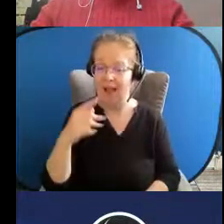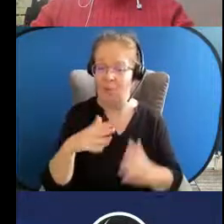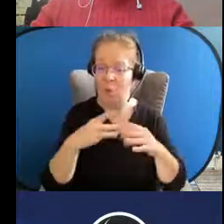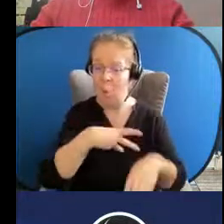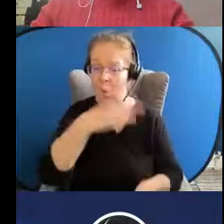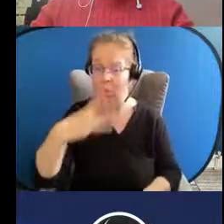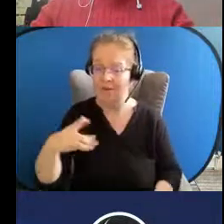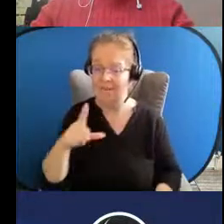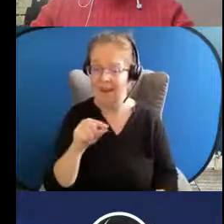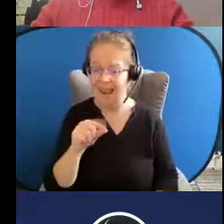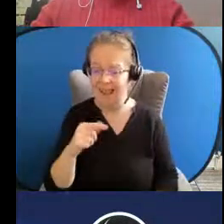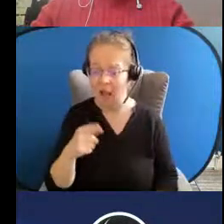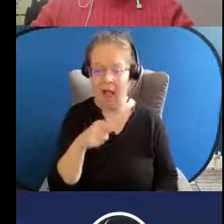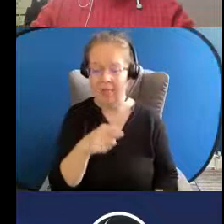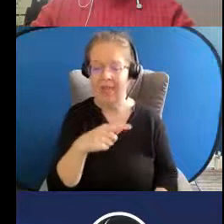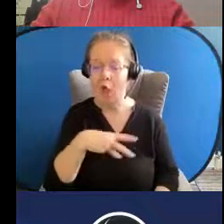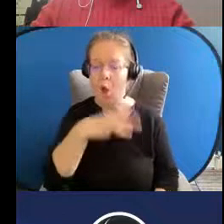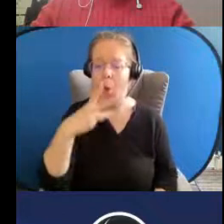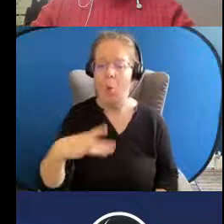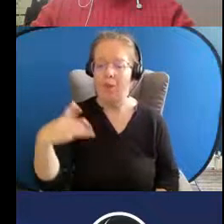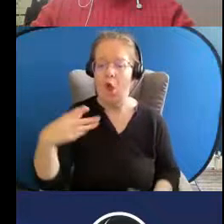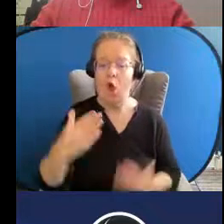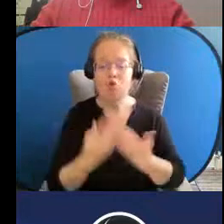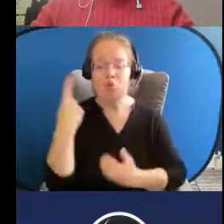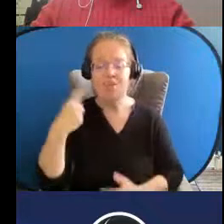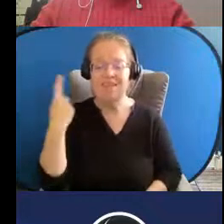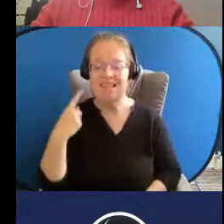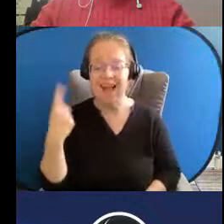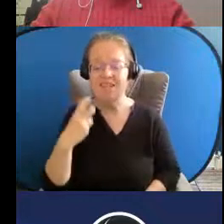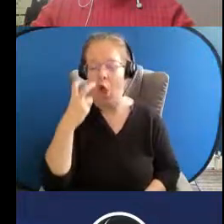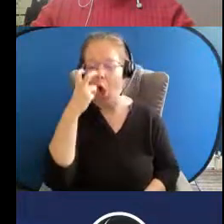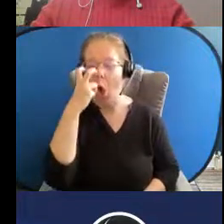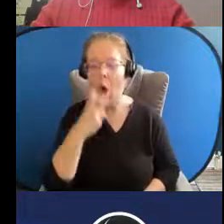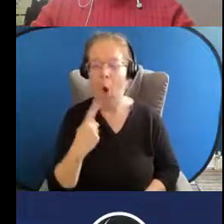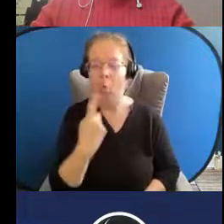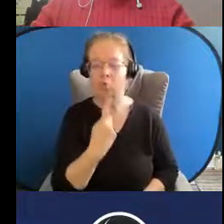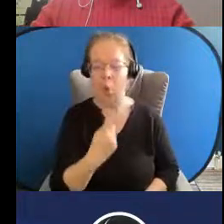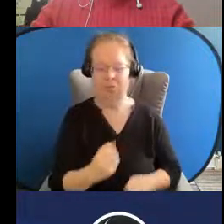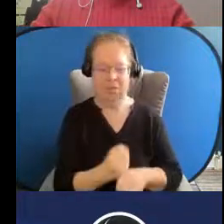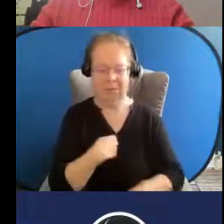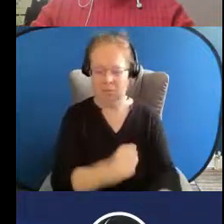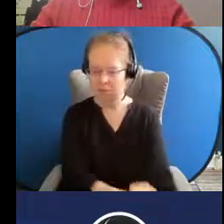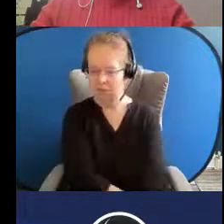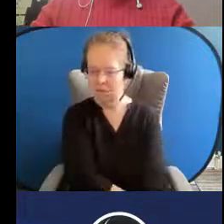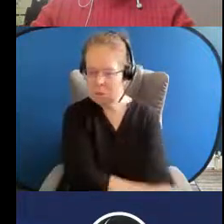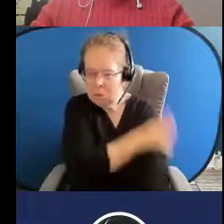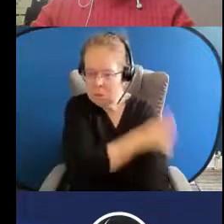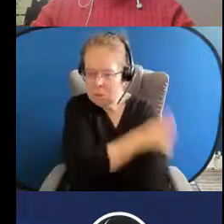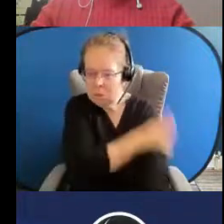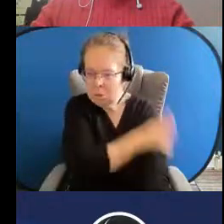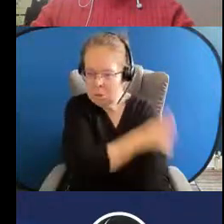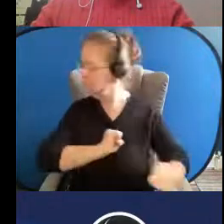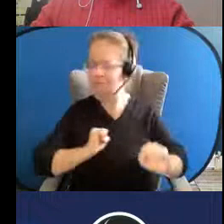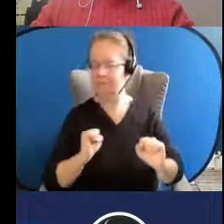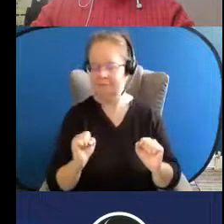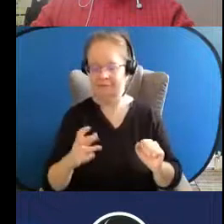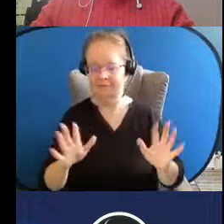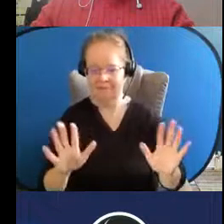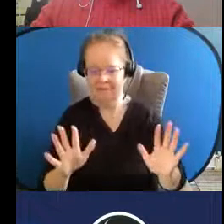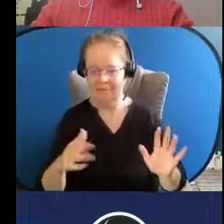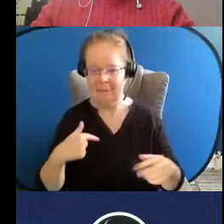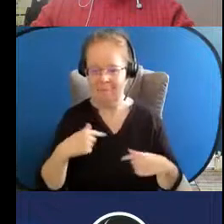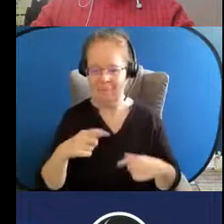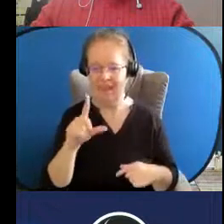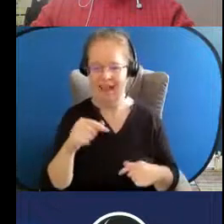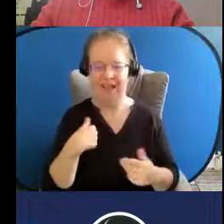know the sounds agitated me until we had the new sounds, and now I hear the old ones and I get this like sense of anxiety all of a I sudden. start to